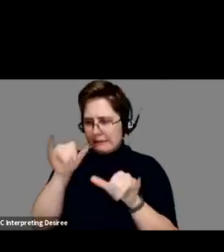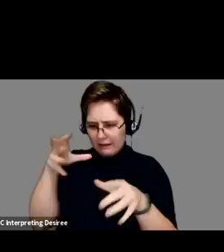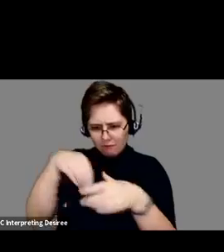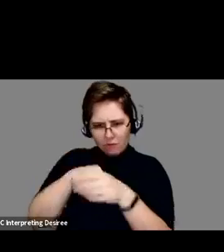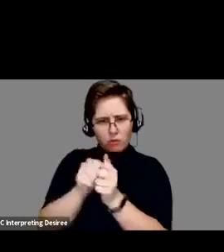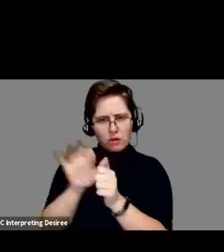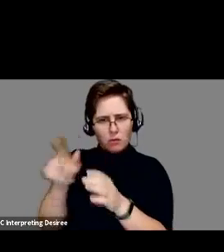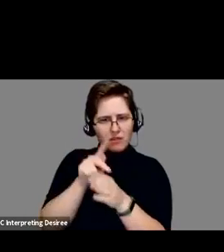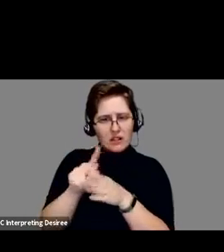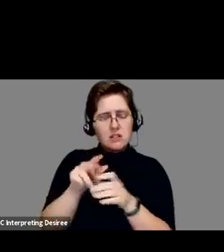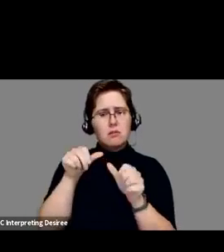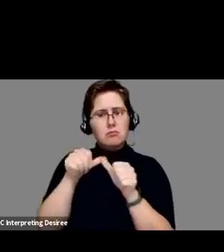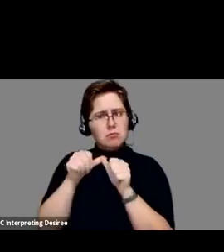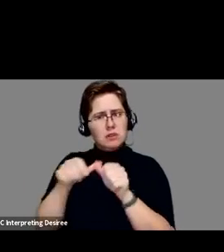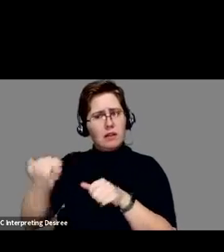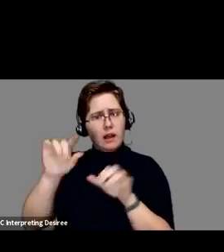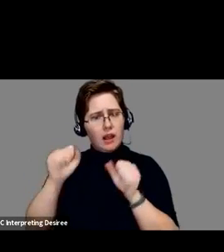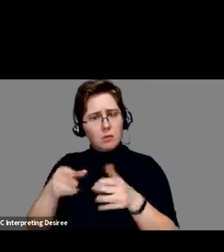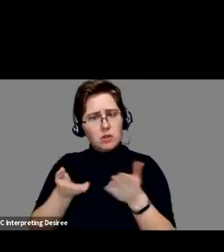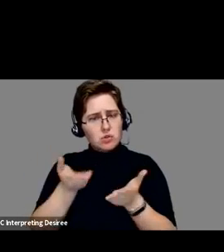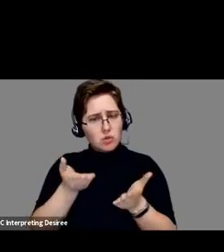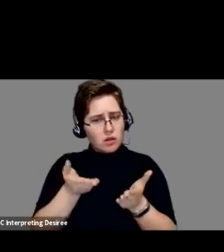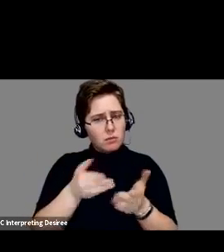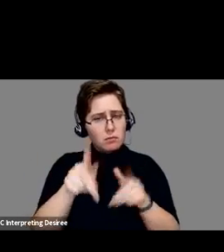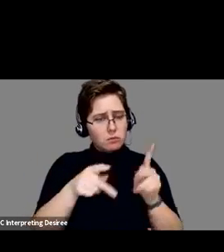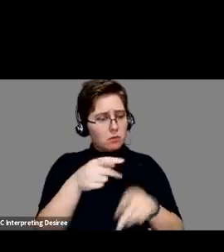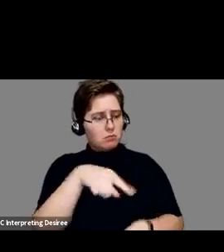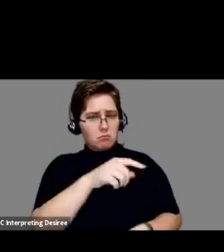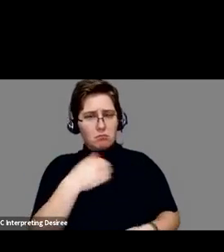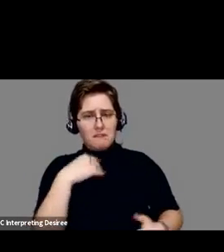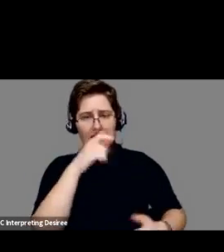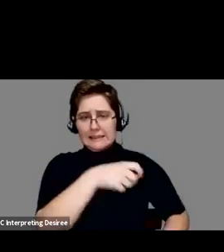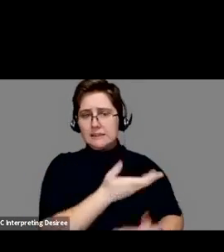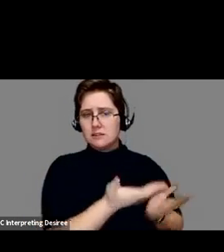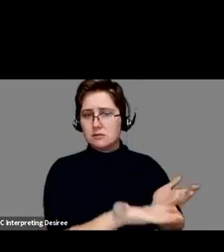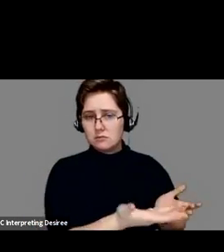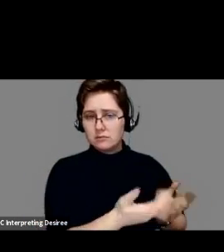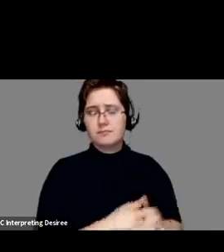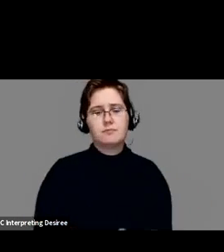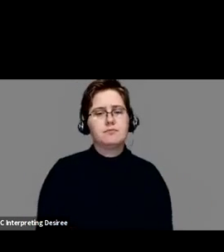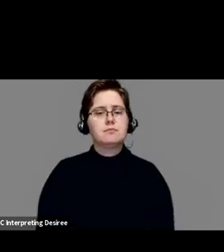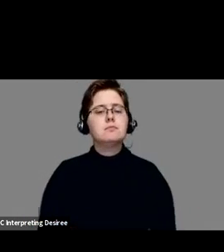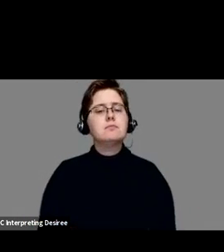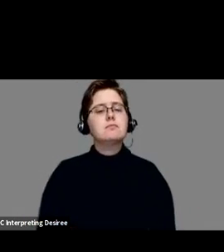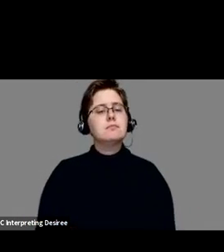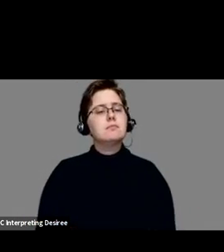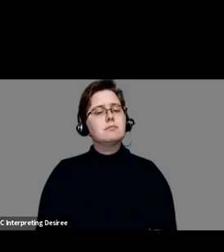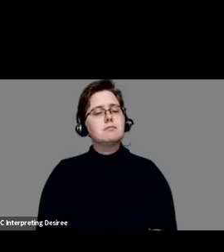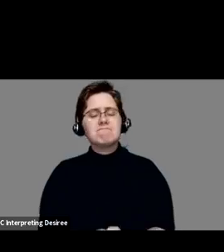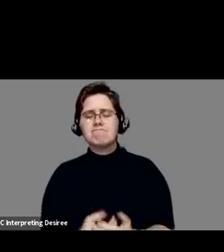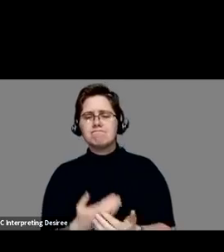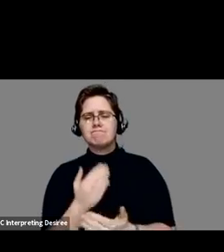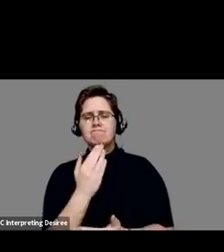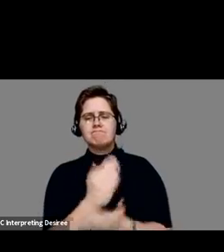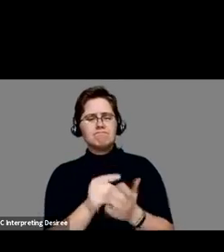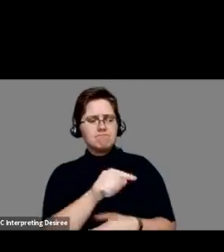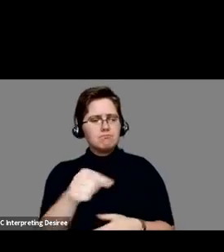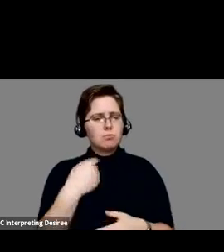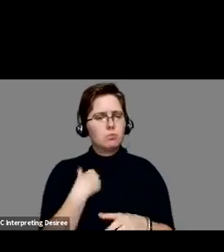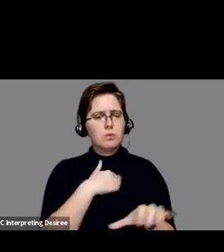serve people who are in need. Some of the things that we've done to help support